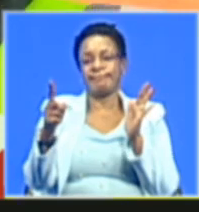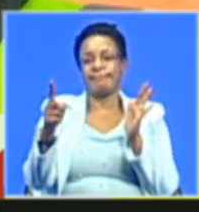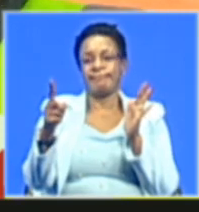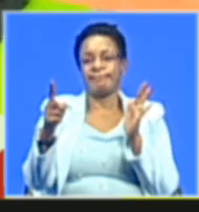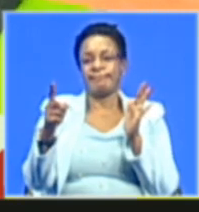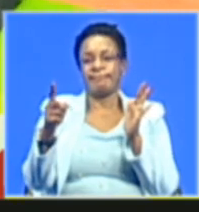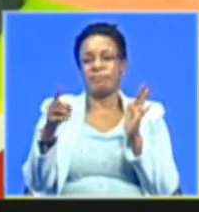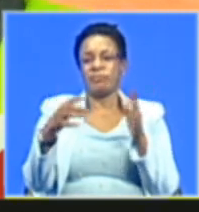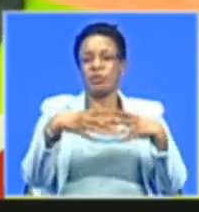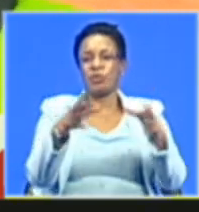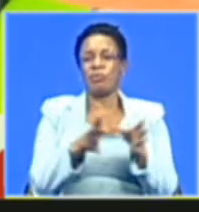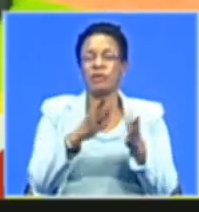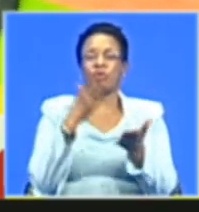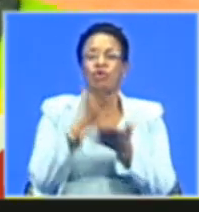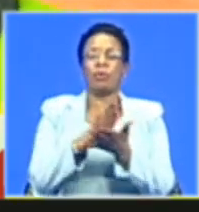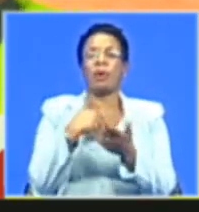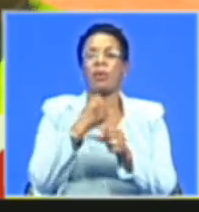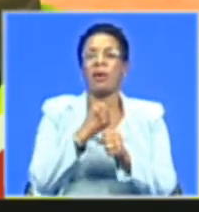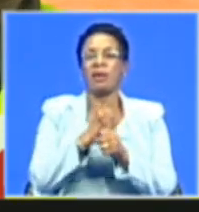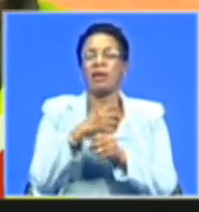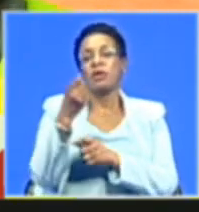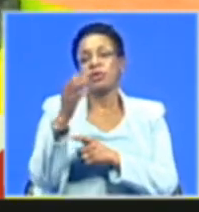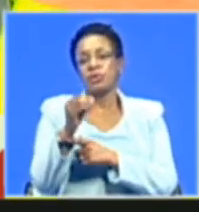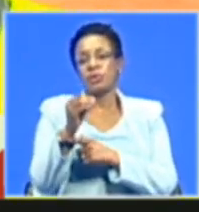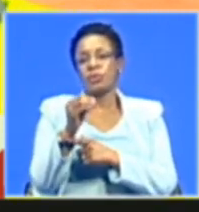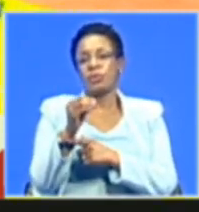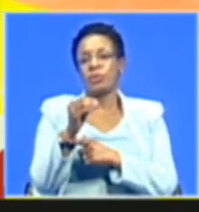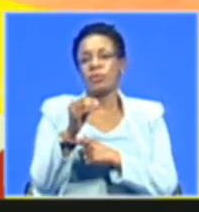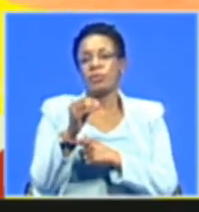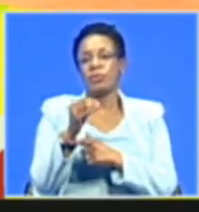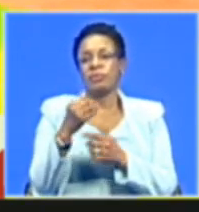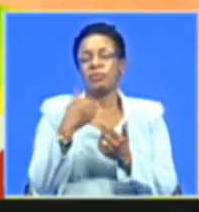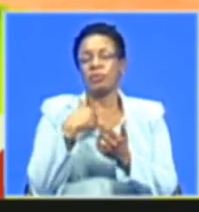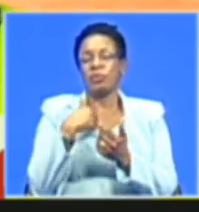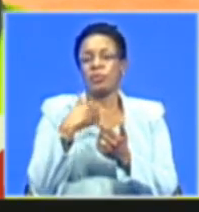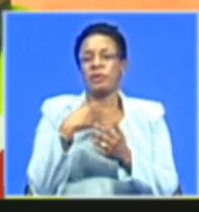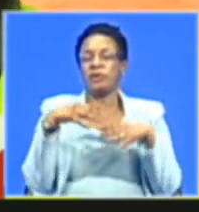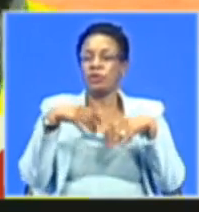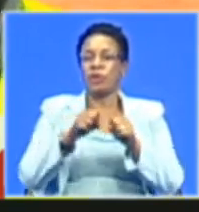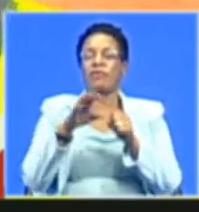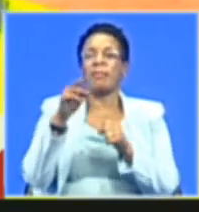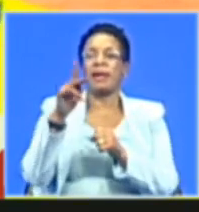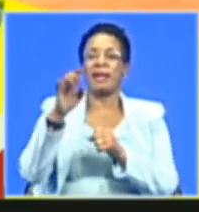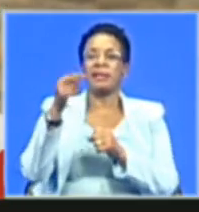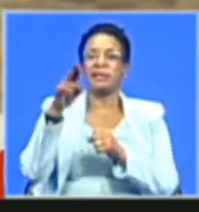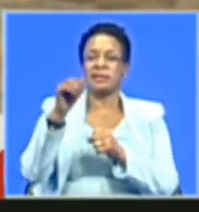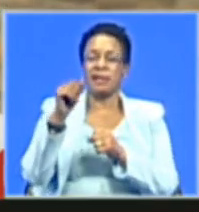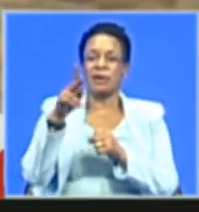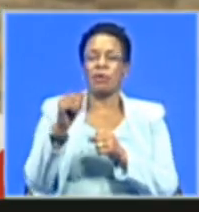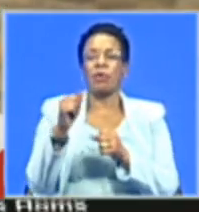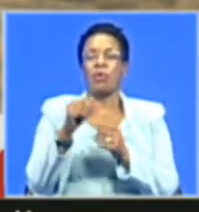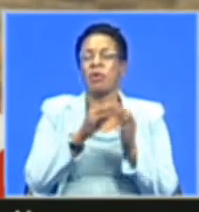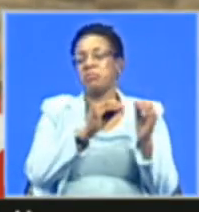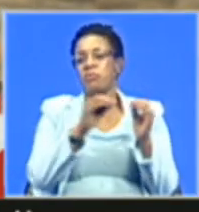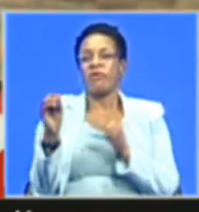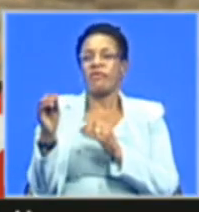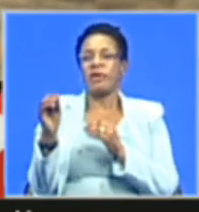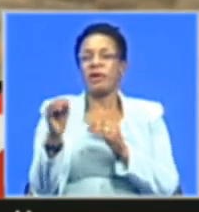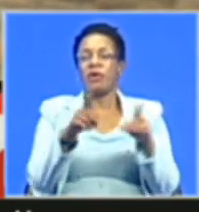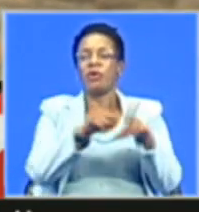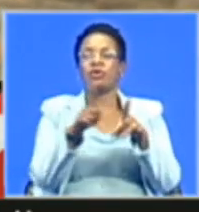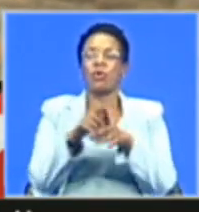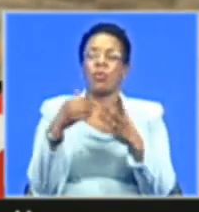community people stopped our work. So we took approval from Ketraco and they told us to reroute the line. We've also had a problem with